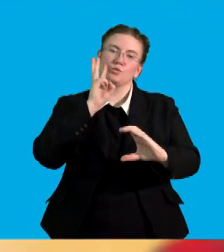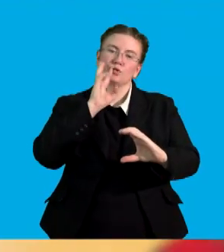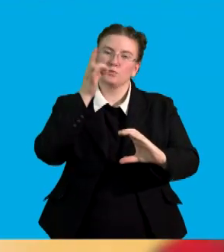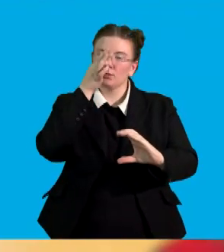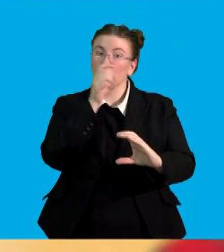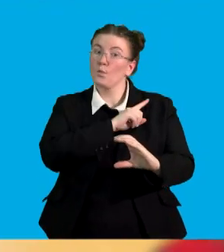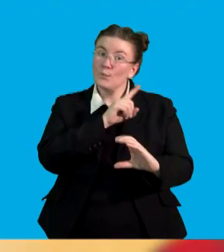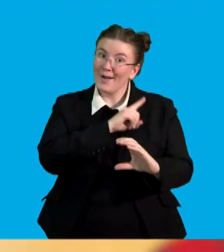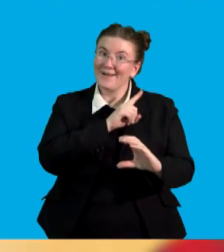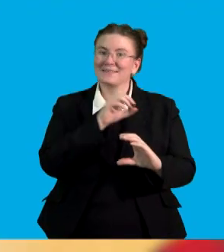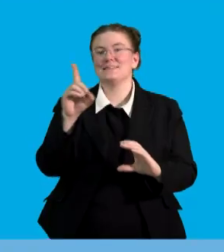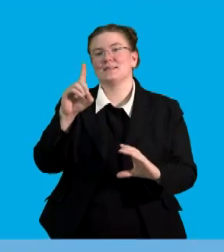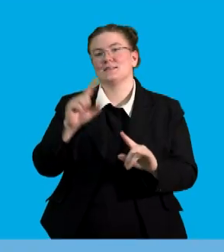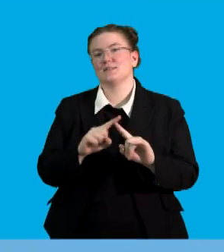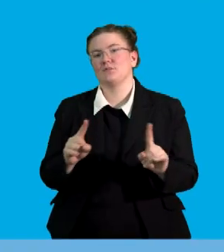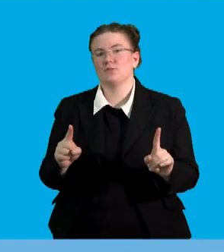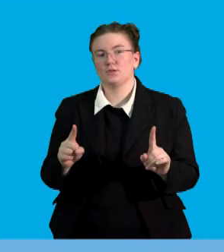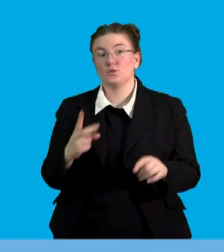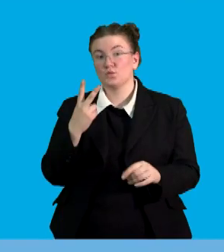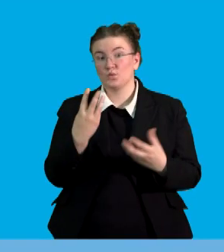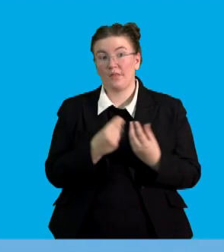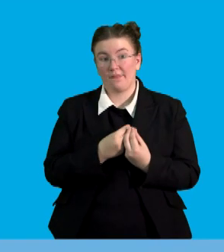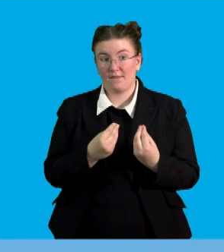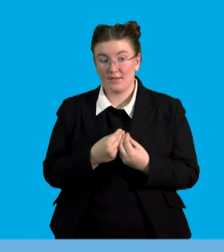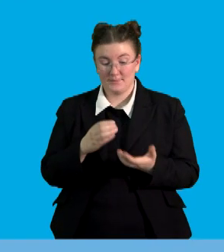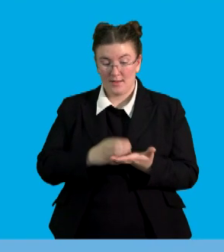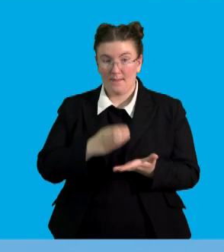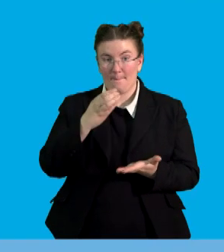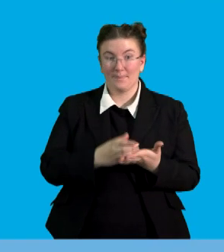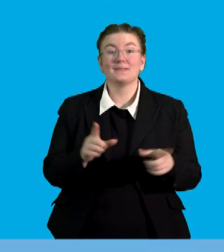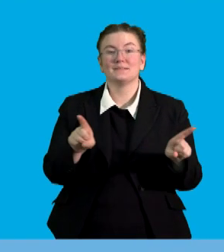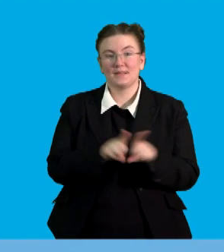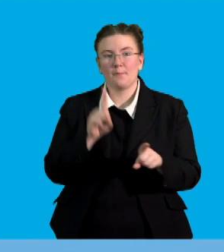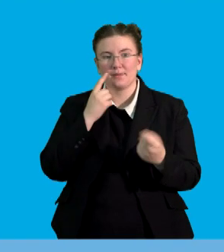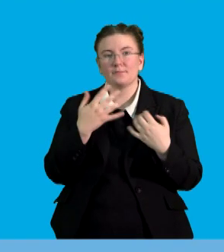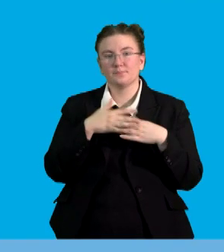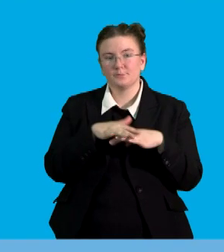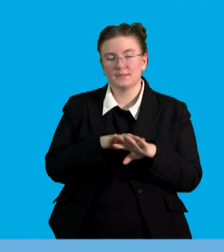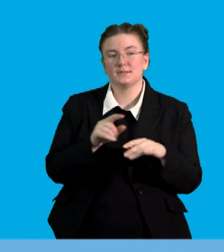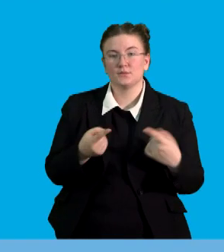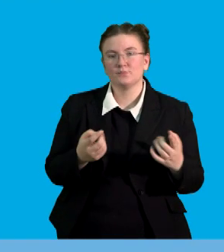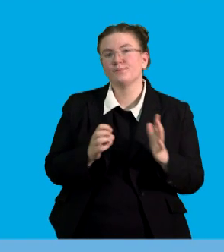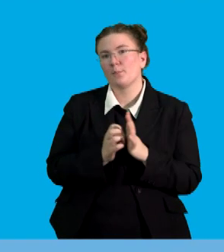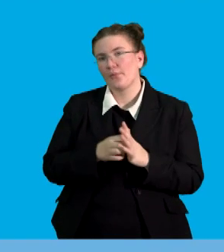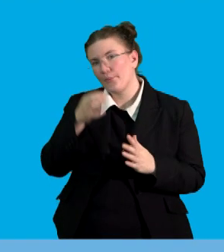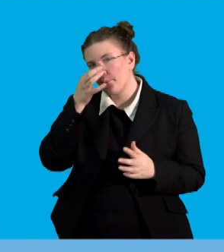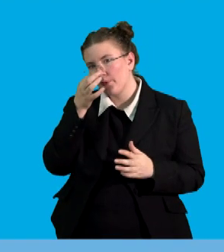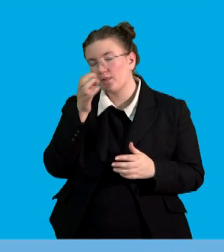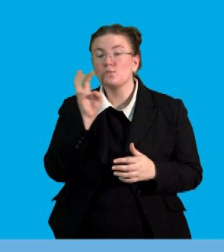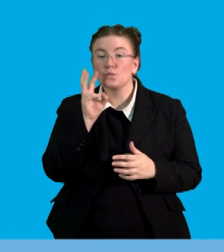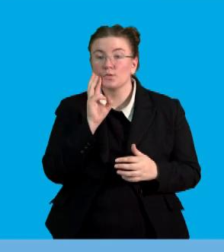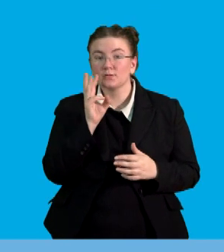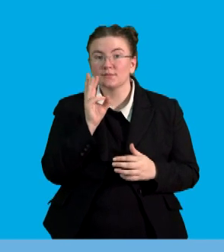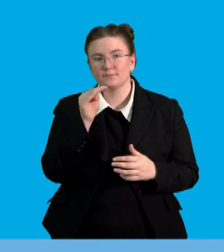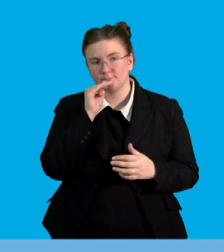they have different densities. So when two substances that are in the same container but do not mix, in the case of oil and water